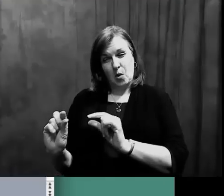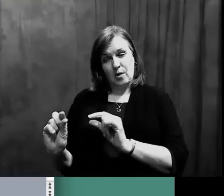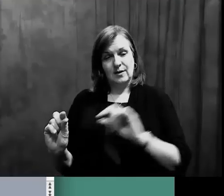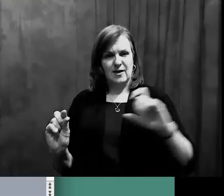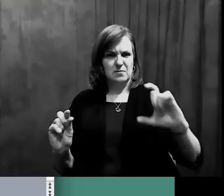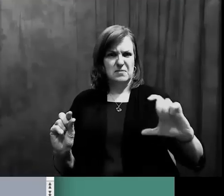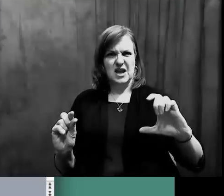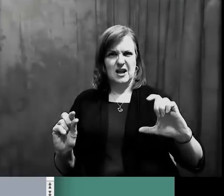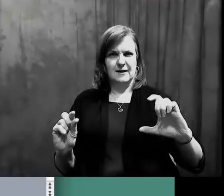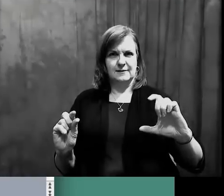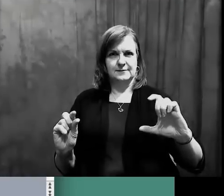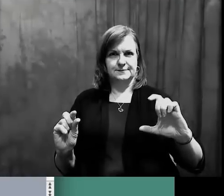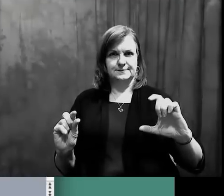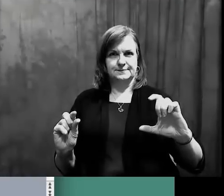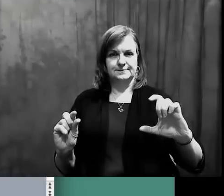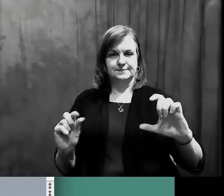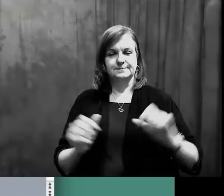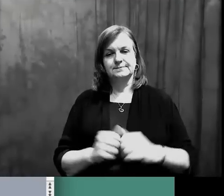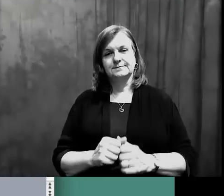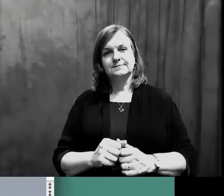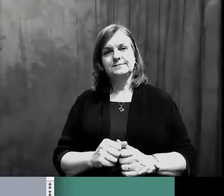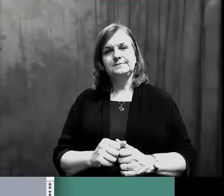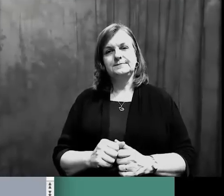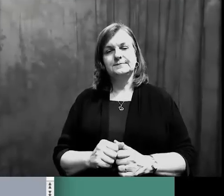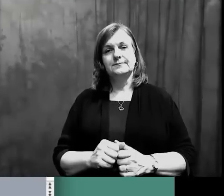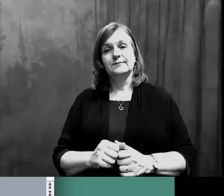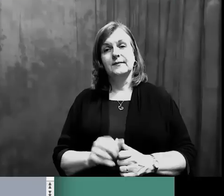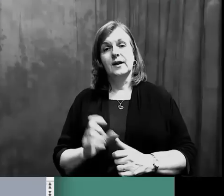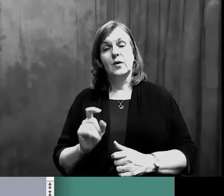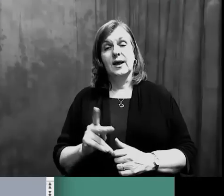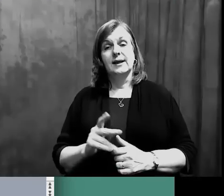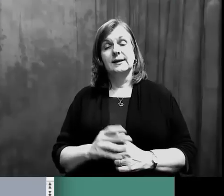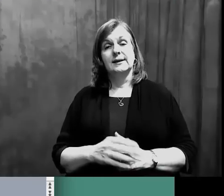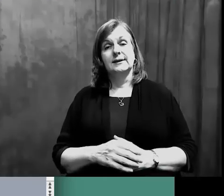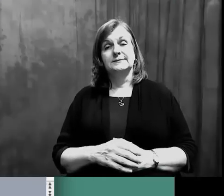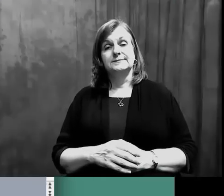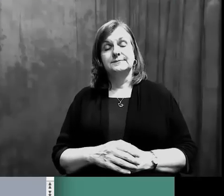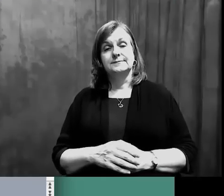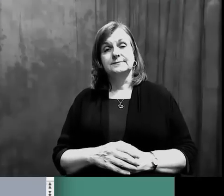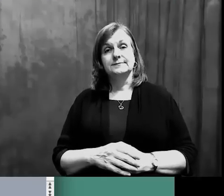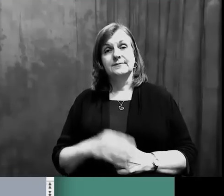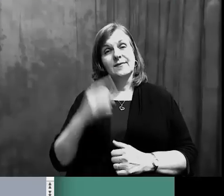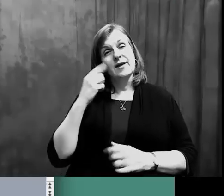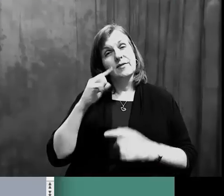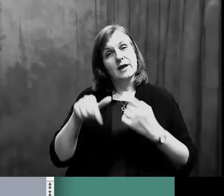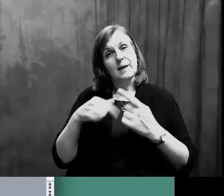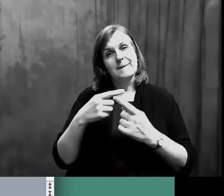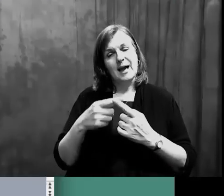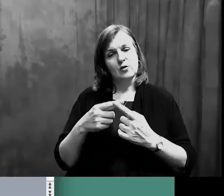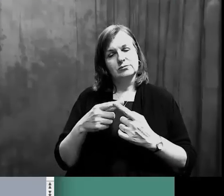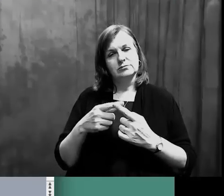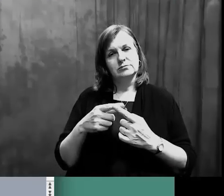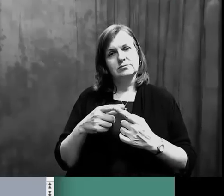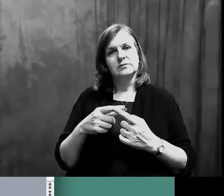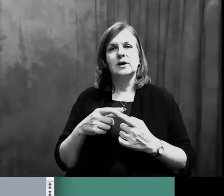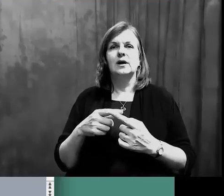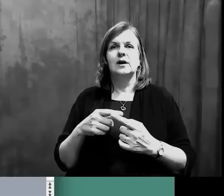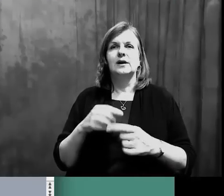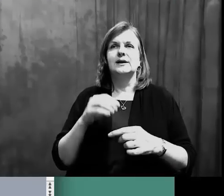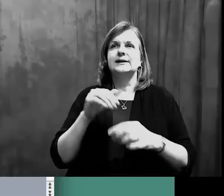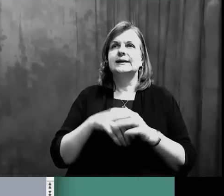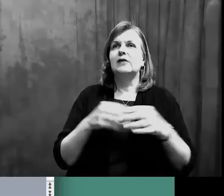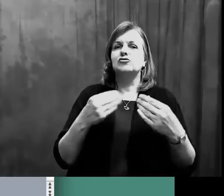been untreated. You see how small the ones on the right are compared to the ones on the left. Okay,